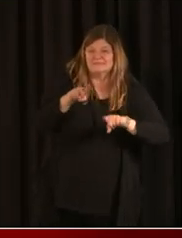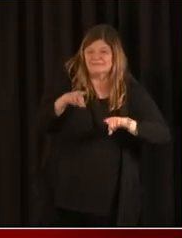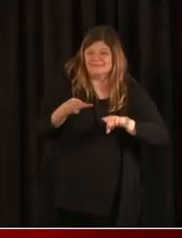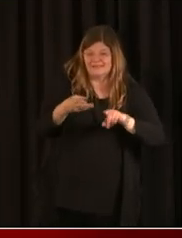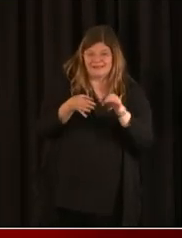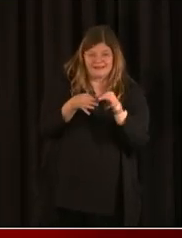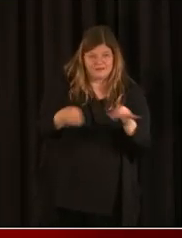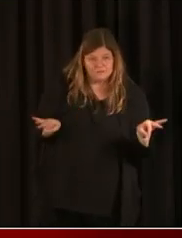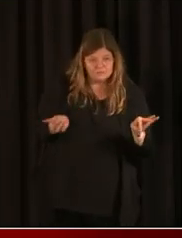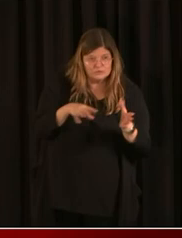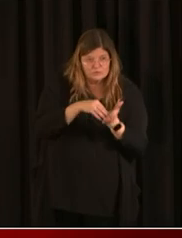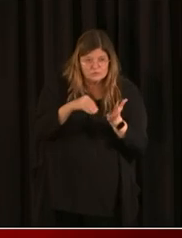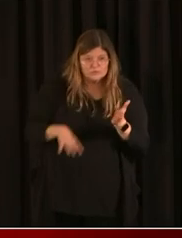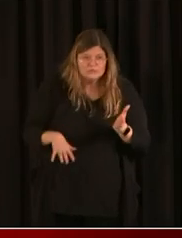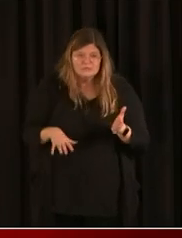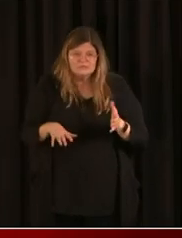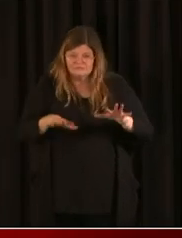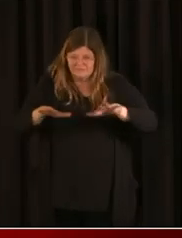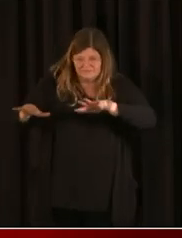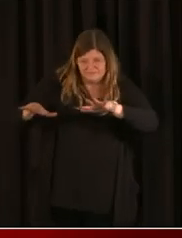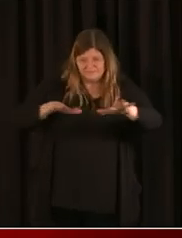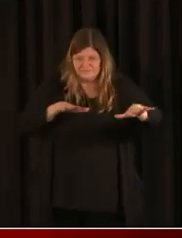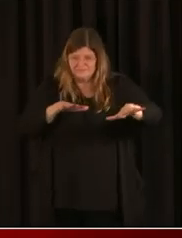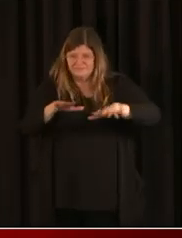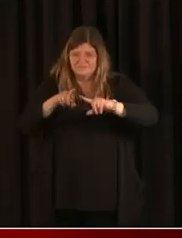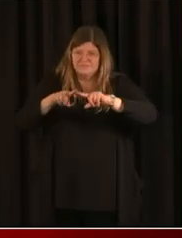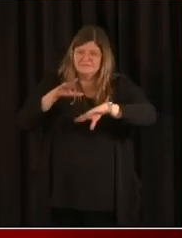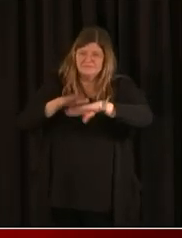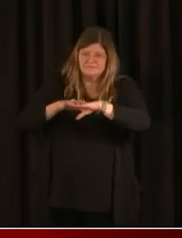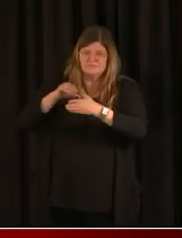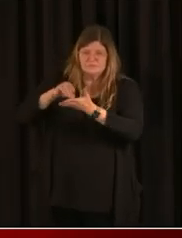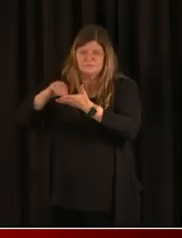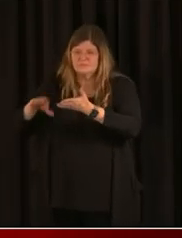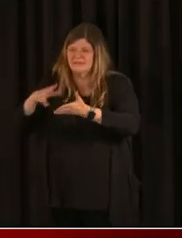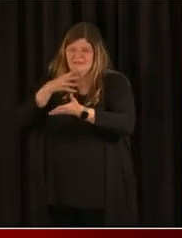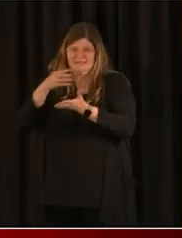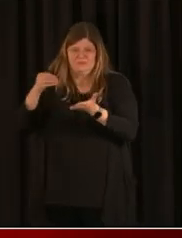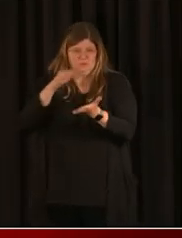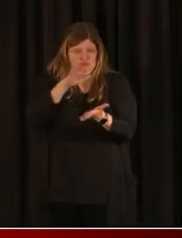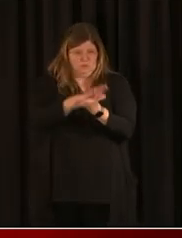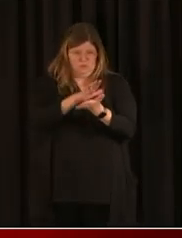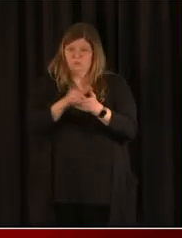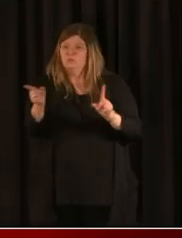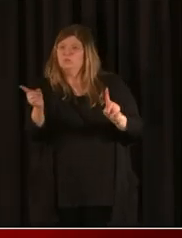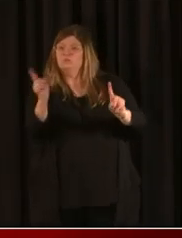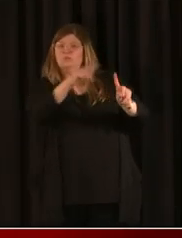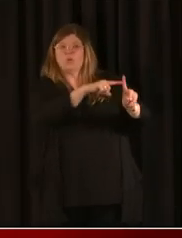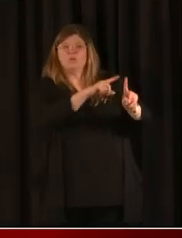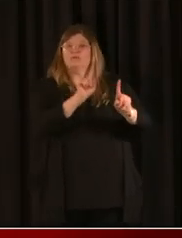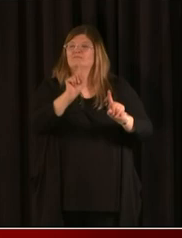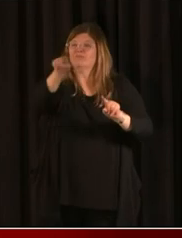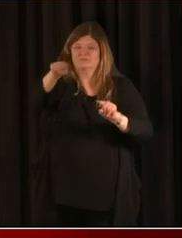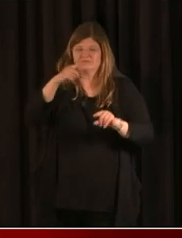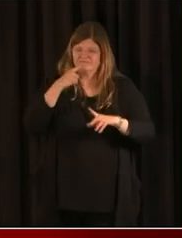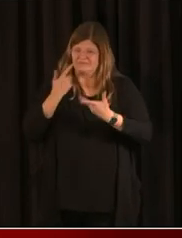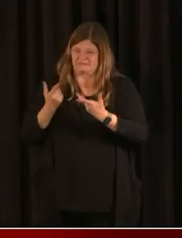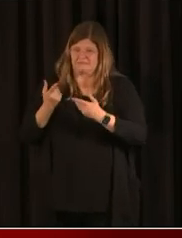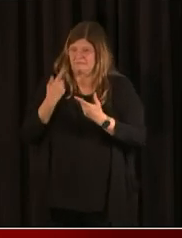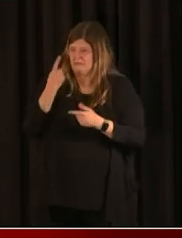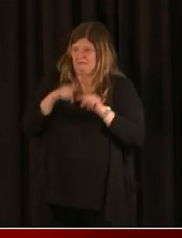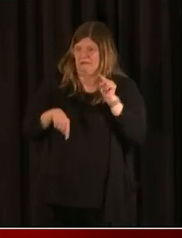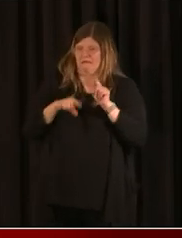learners. So it really does depend, unfortunately, on your student and the school, so we wouldn't be able to answer that